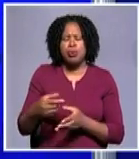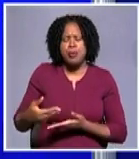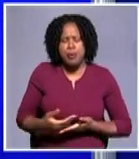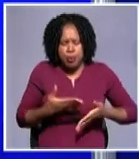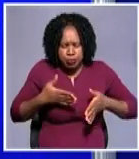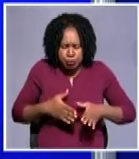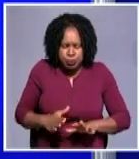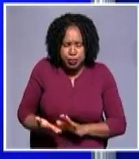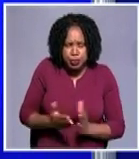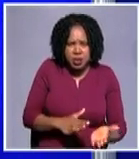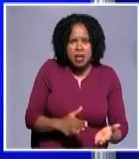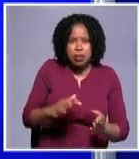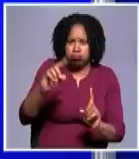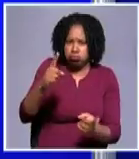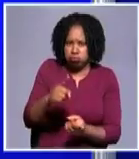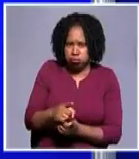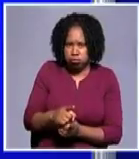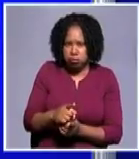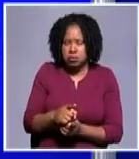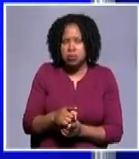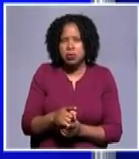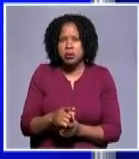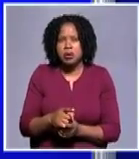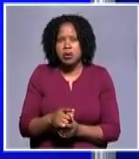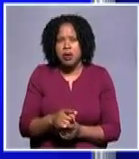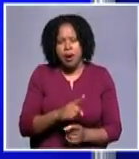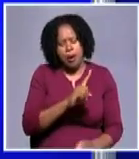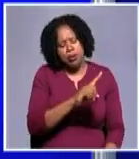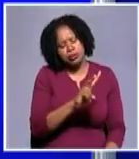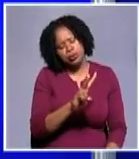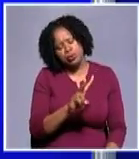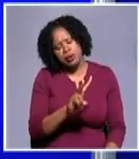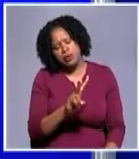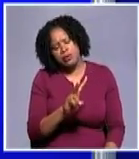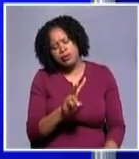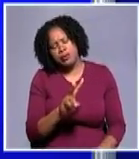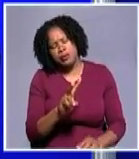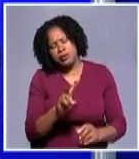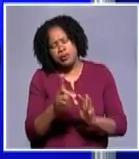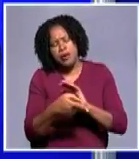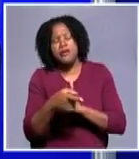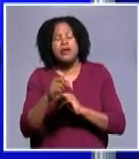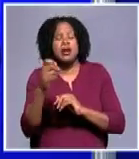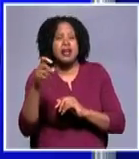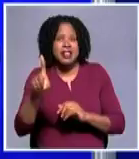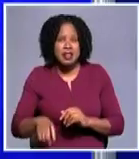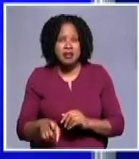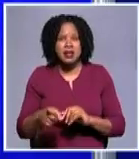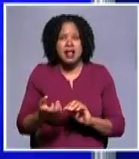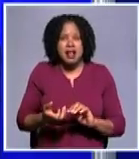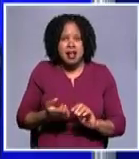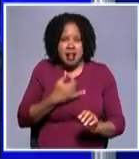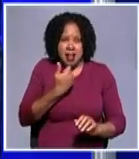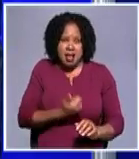newborn deaths to 12 per 1,000 live births by